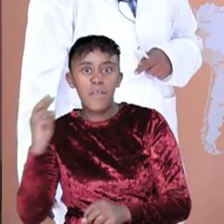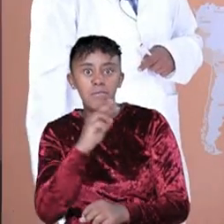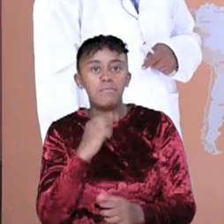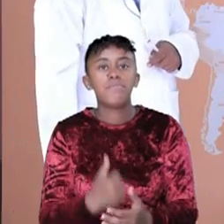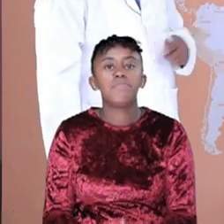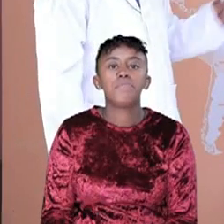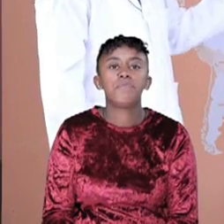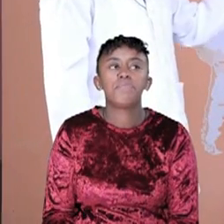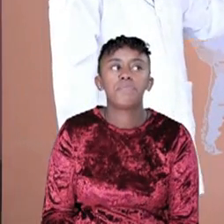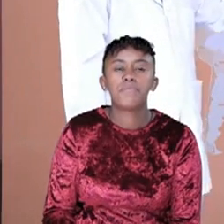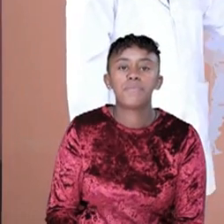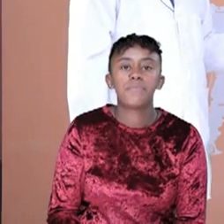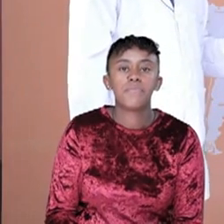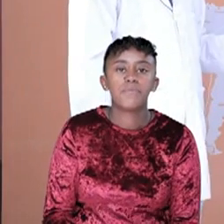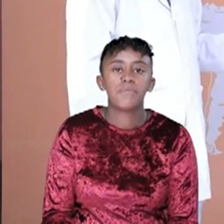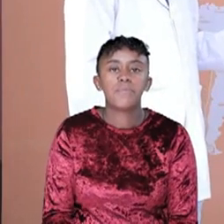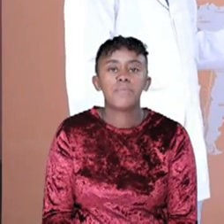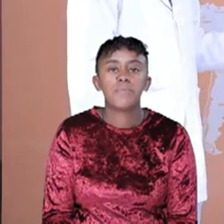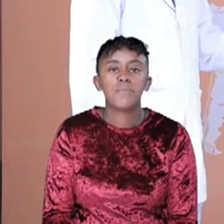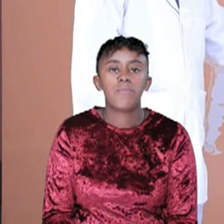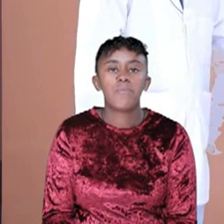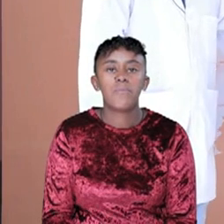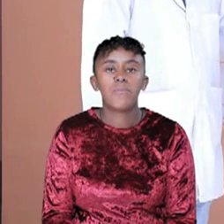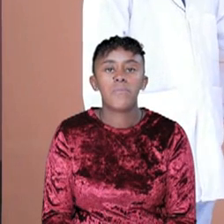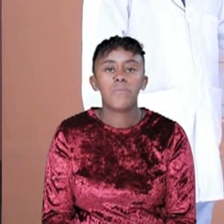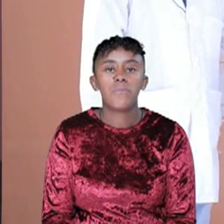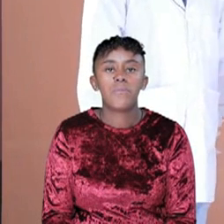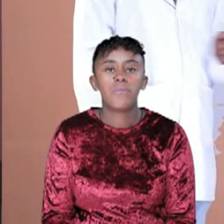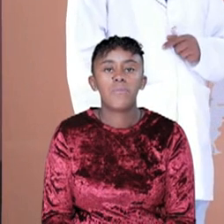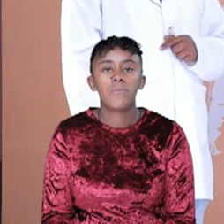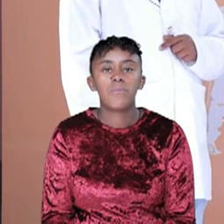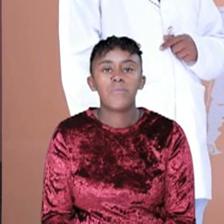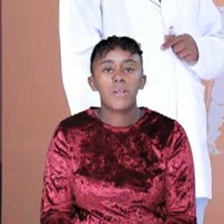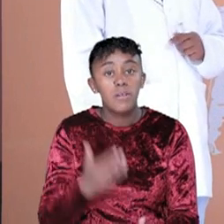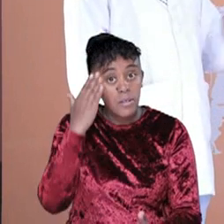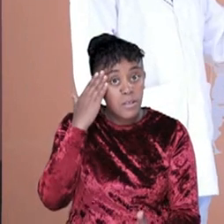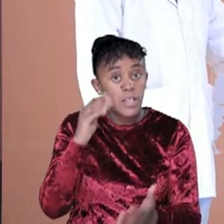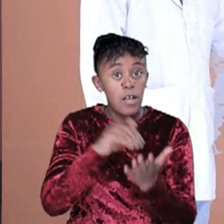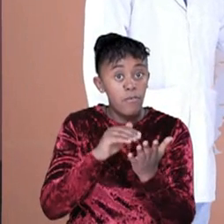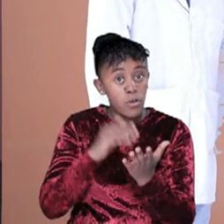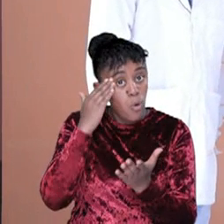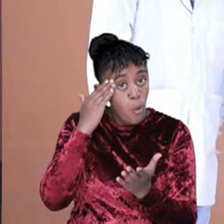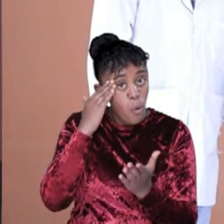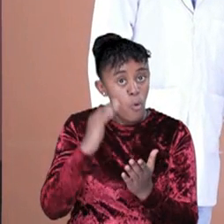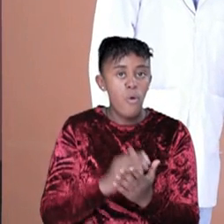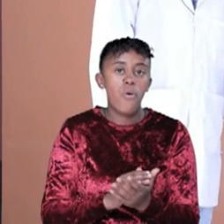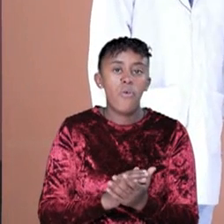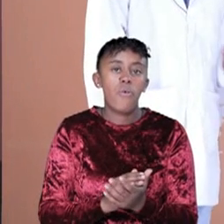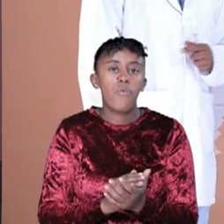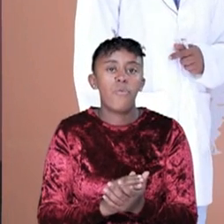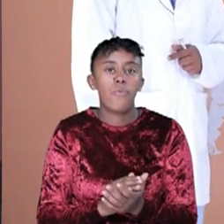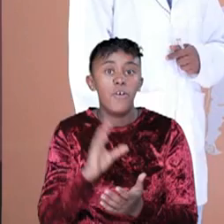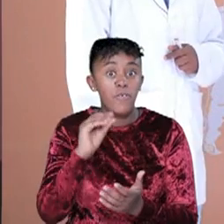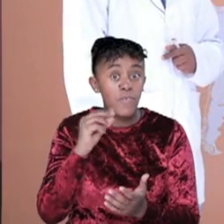diagram. Here is the diagram. When the frequency of Z is known, the frequency of Z is how